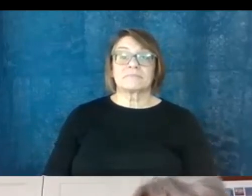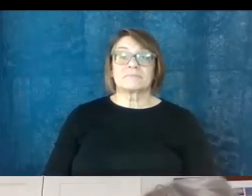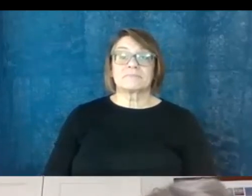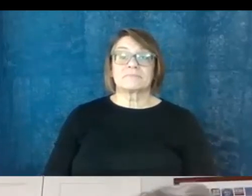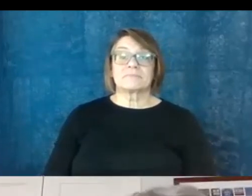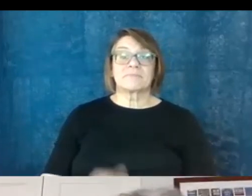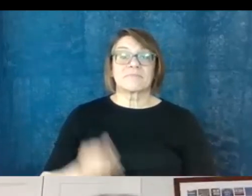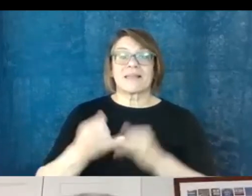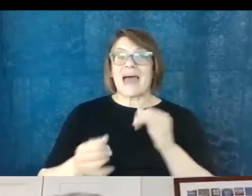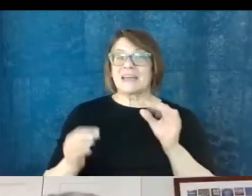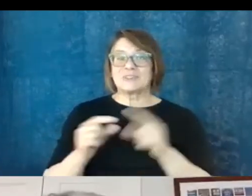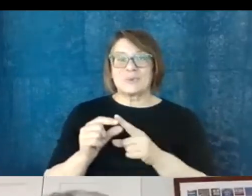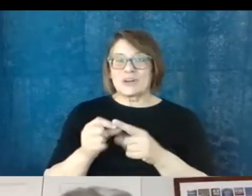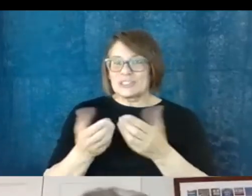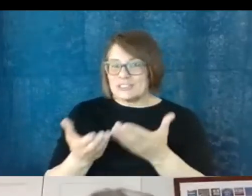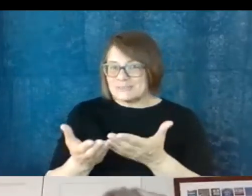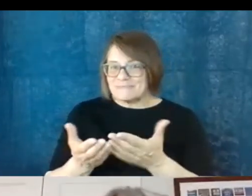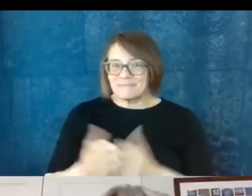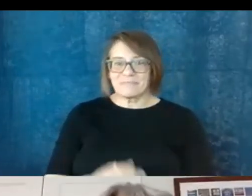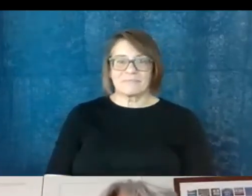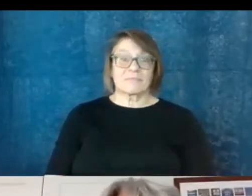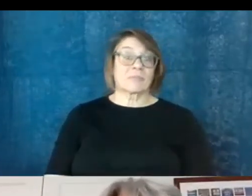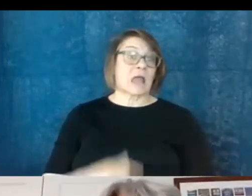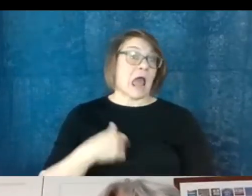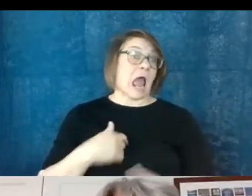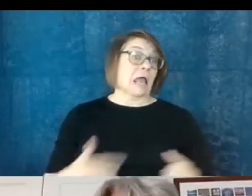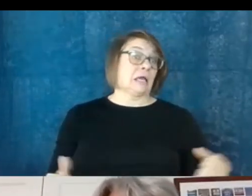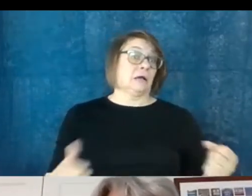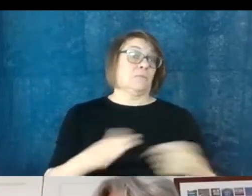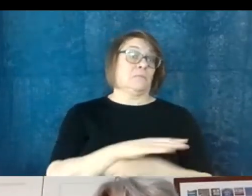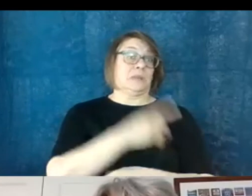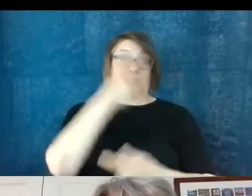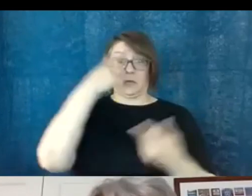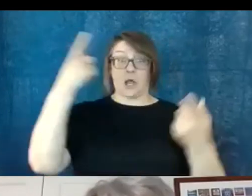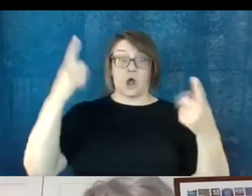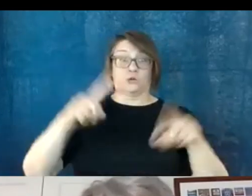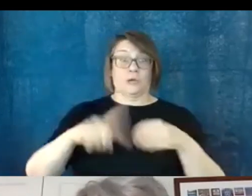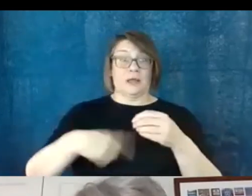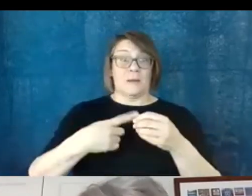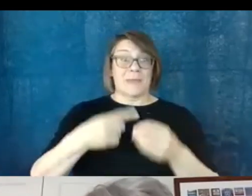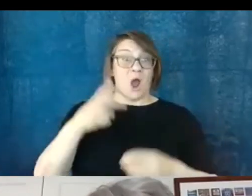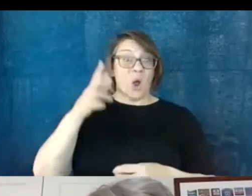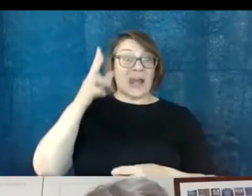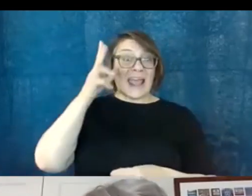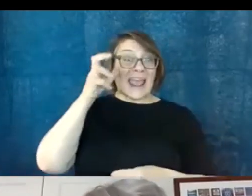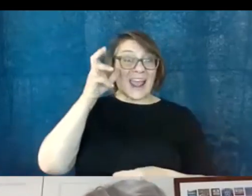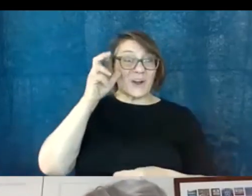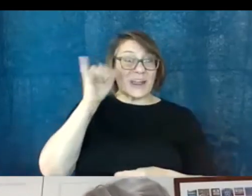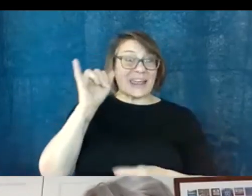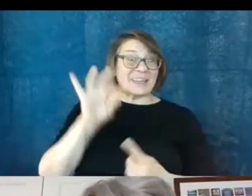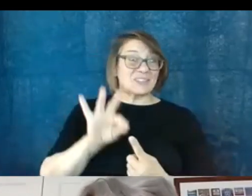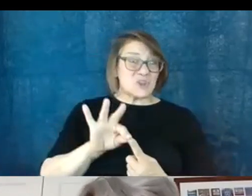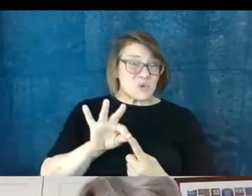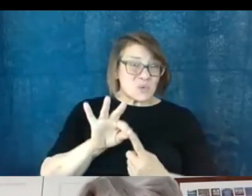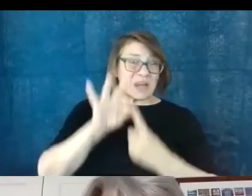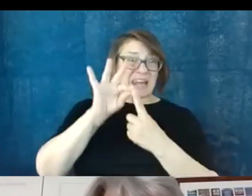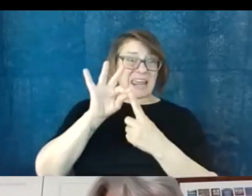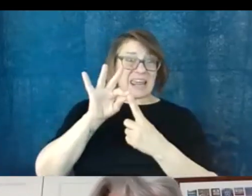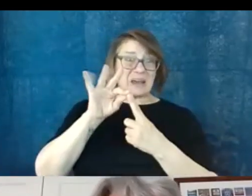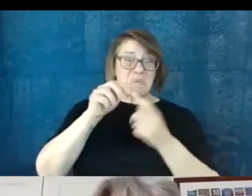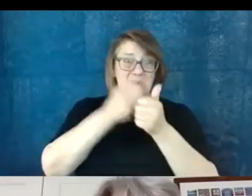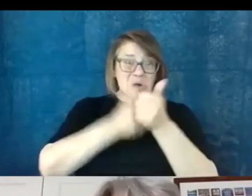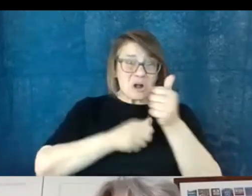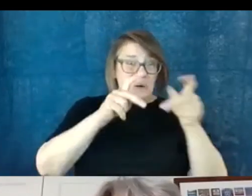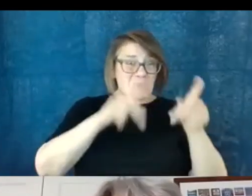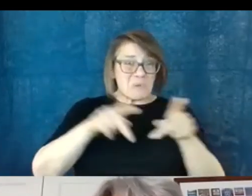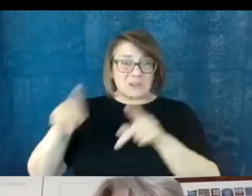Yeah. So I completely agree about hearing being so unique, and it's not like vision.